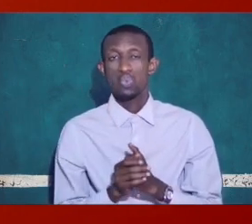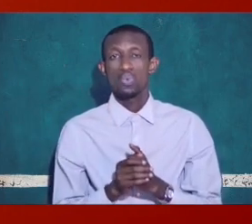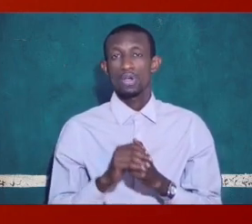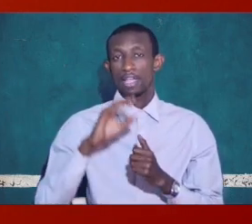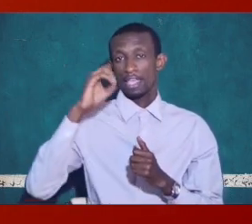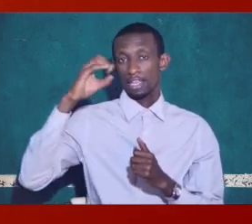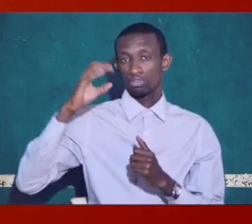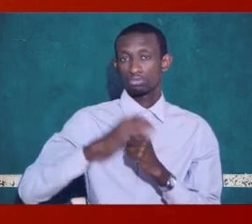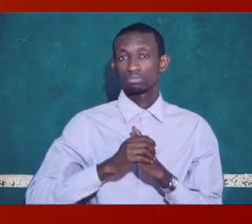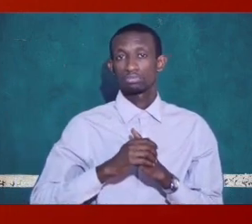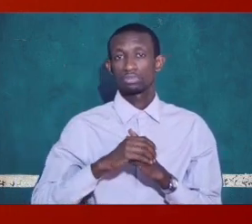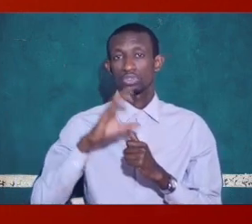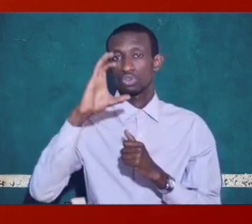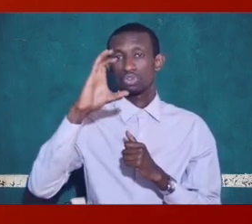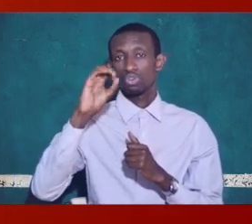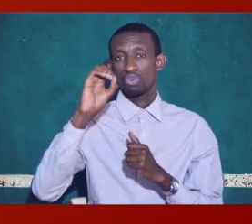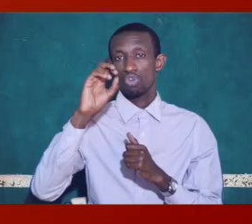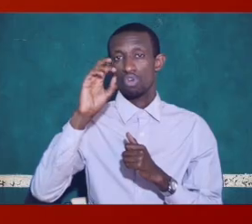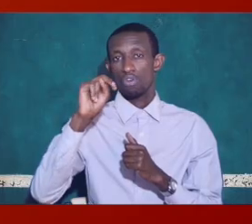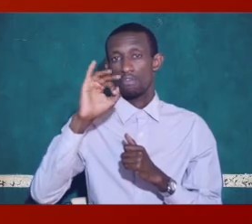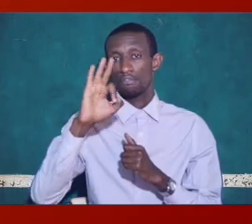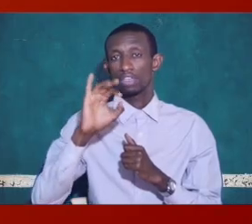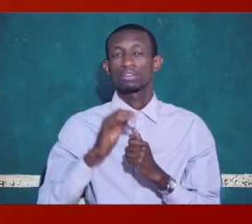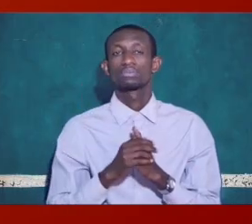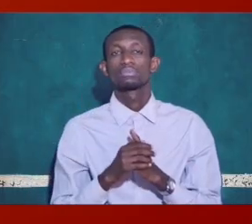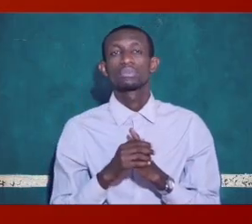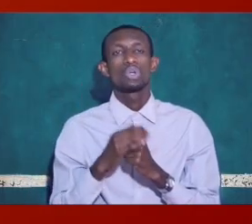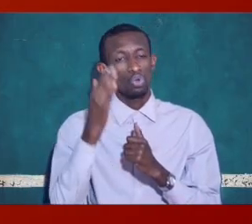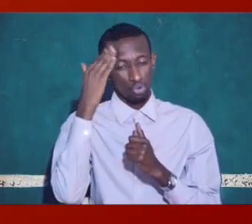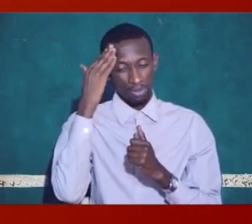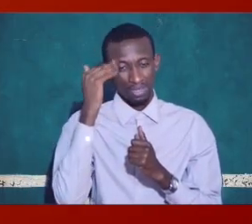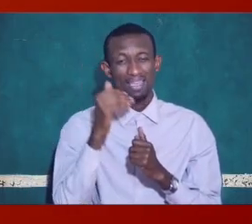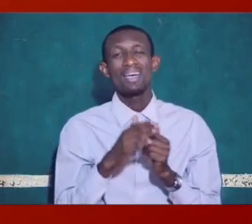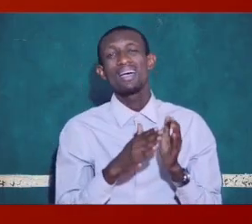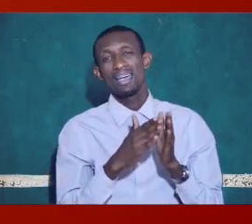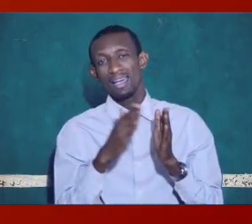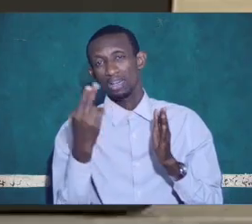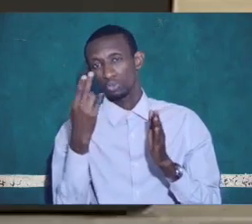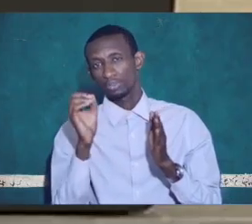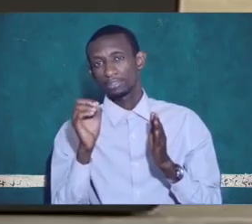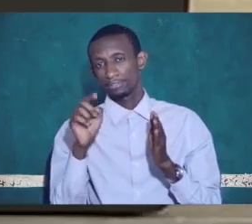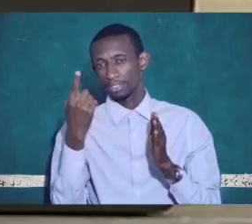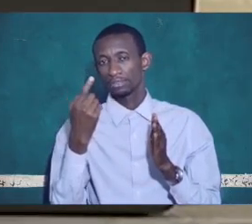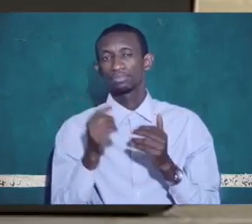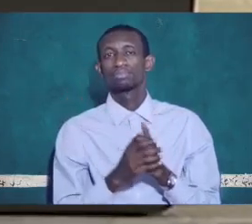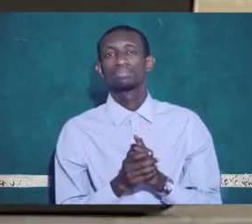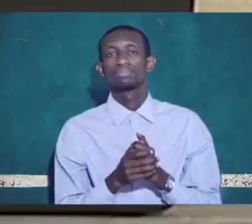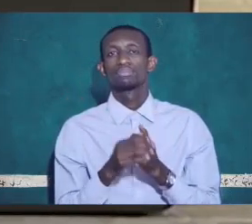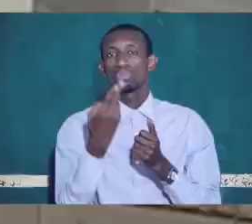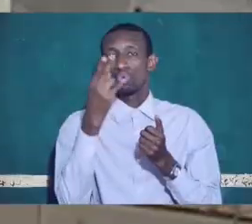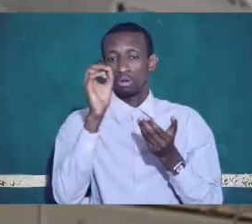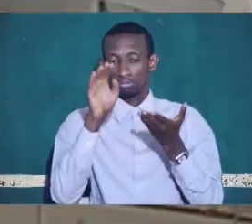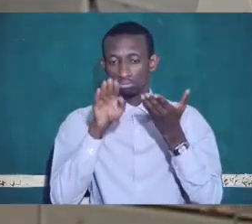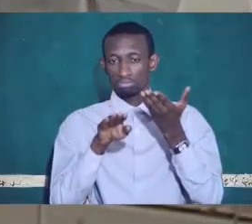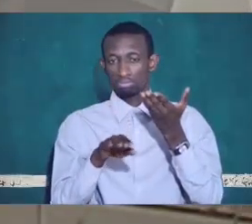configuration of at least all the first 20 elements. So these are the